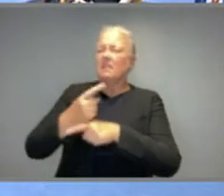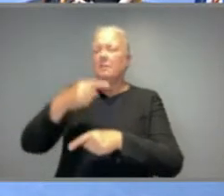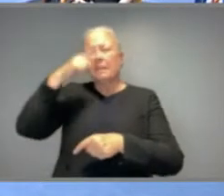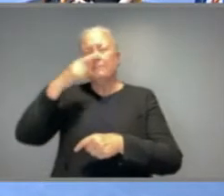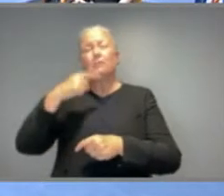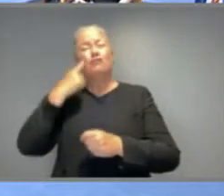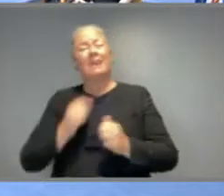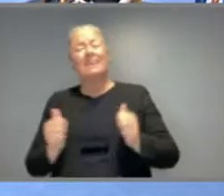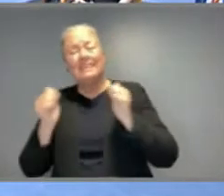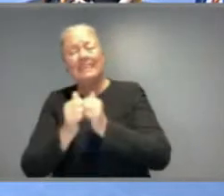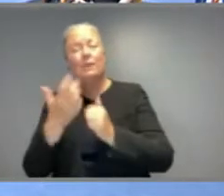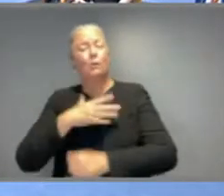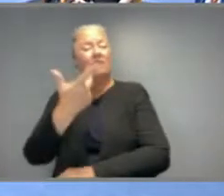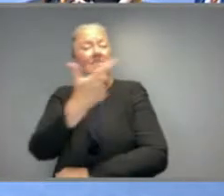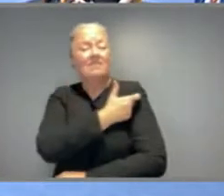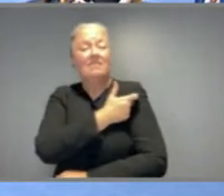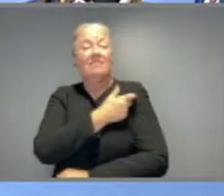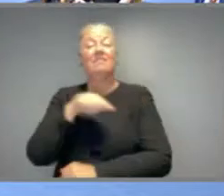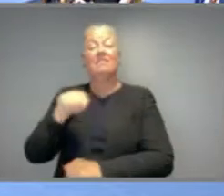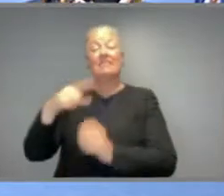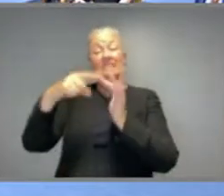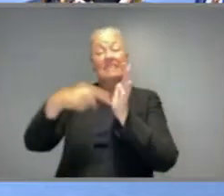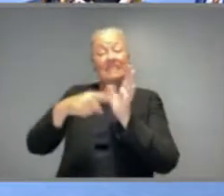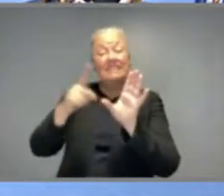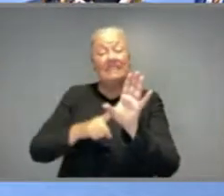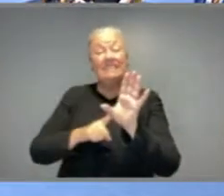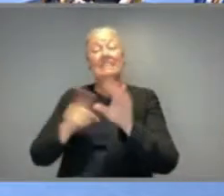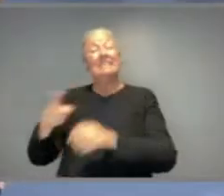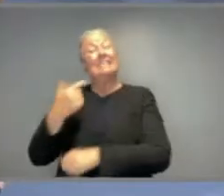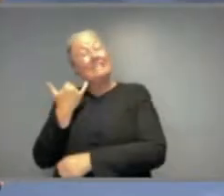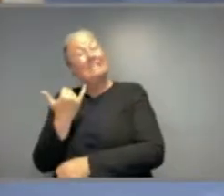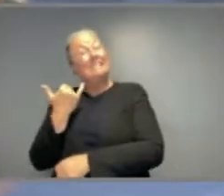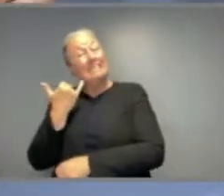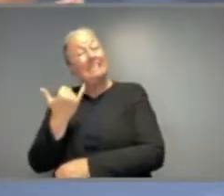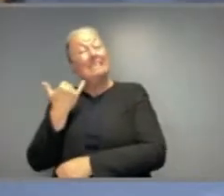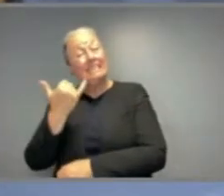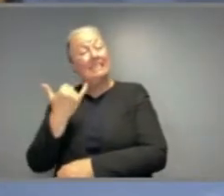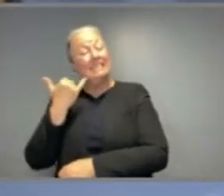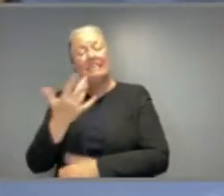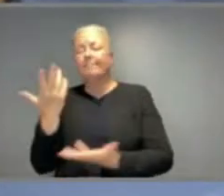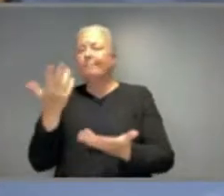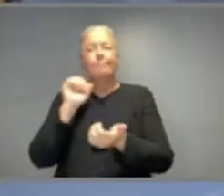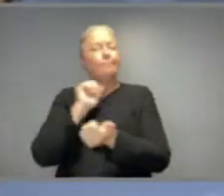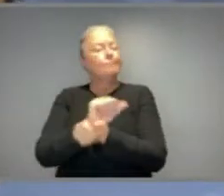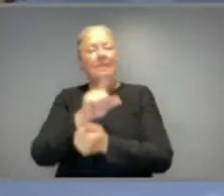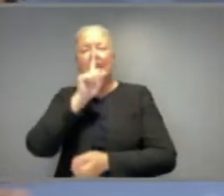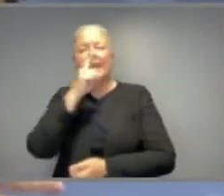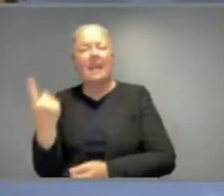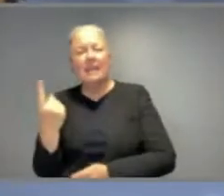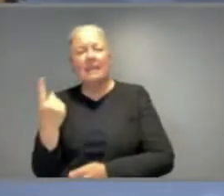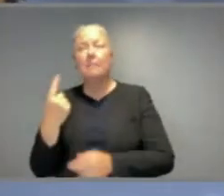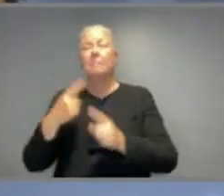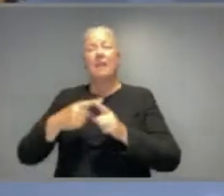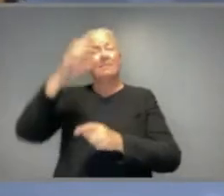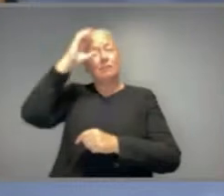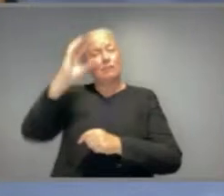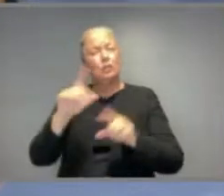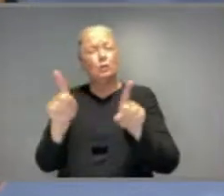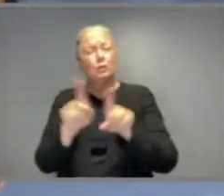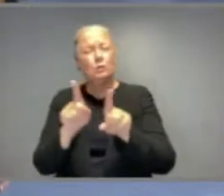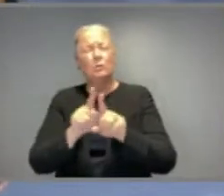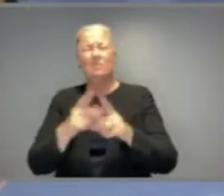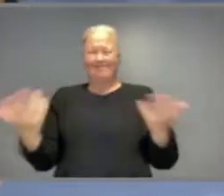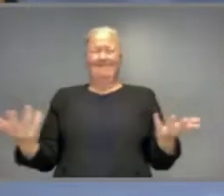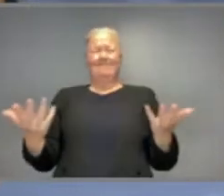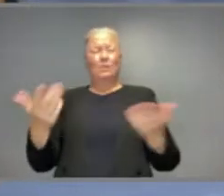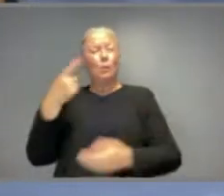in regional areas, they're on the phone for hours trying to actually get vaccinated. Obviously that's your aim here. Why is that happening? A